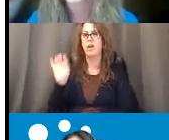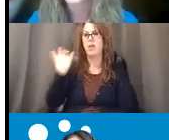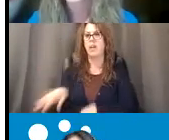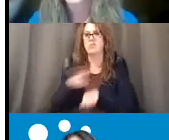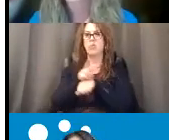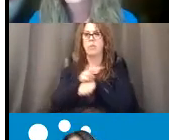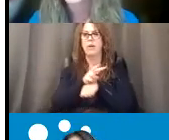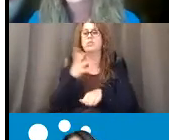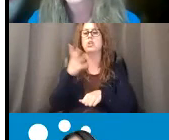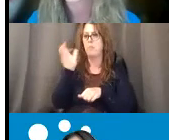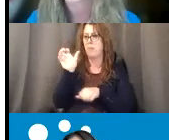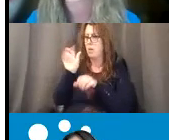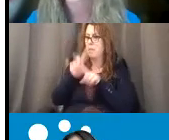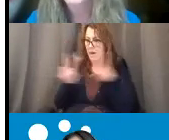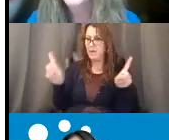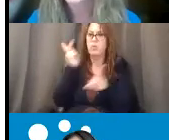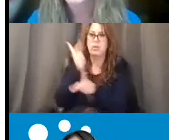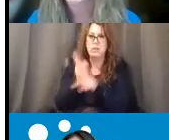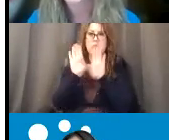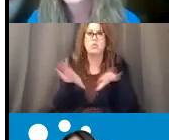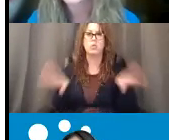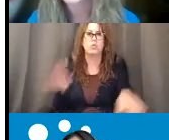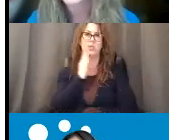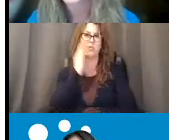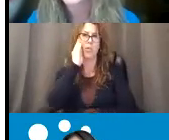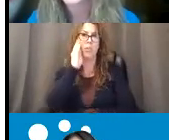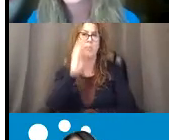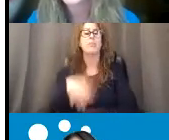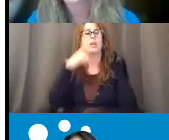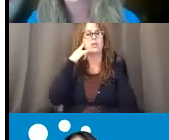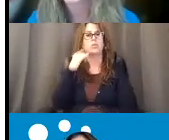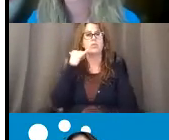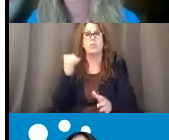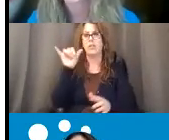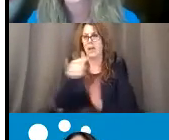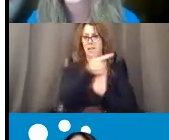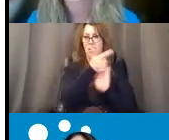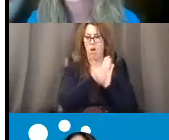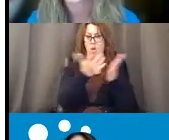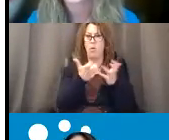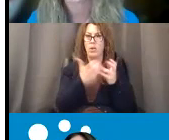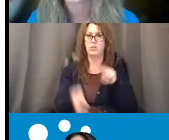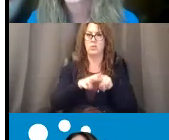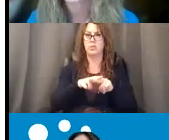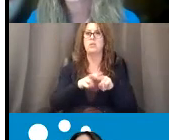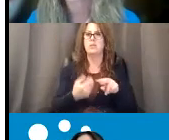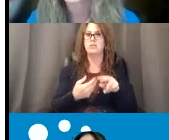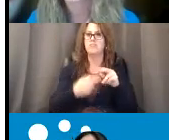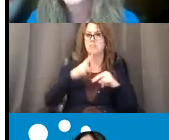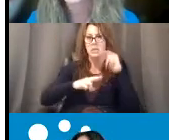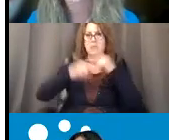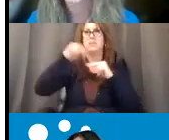home. California wanted to build upon the opportunity of the legislation and moved even more upstream.